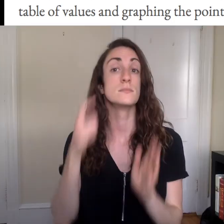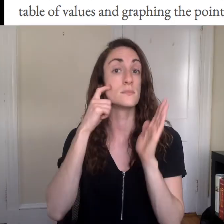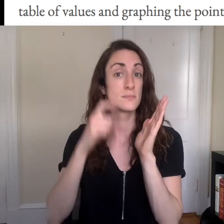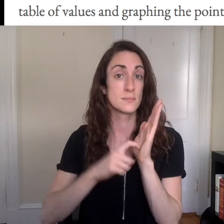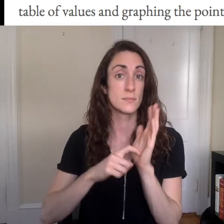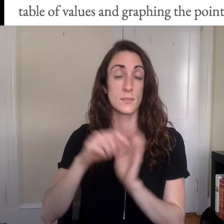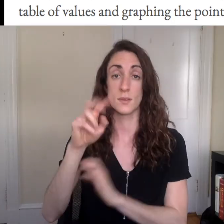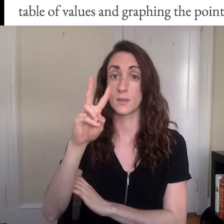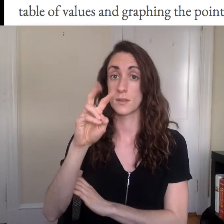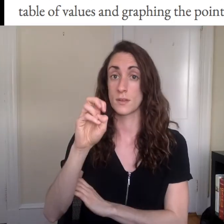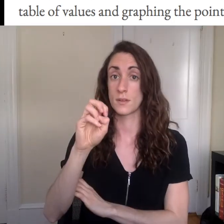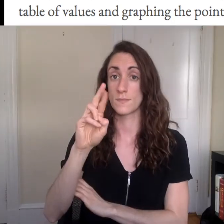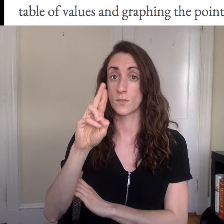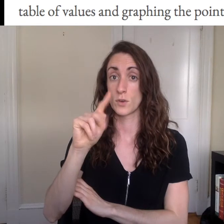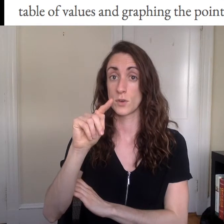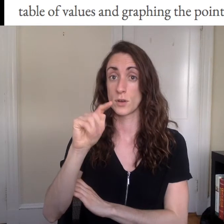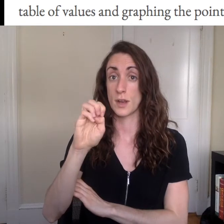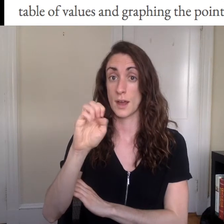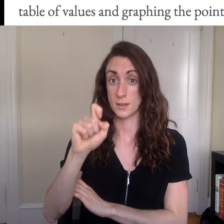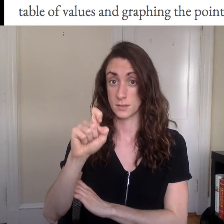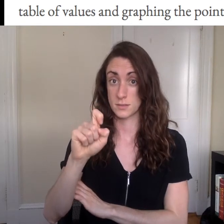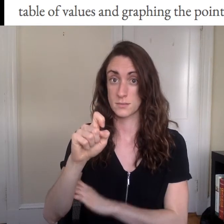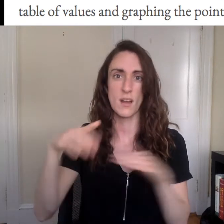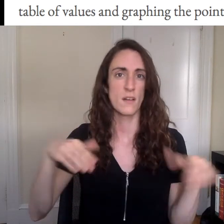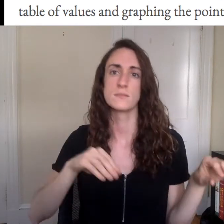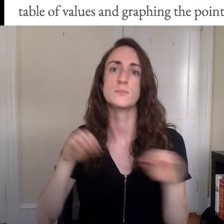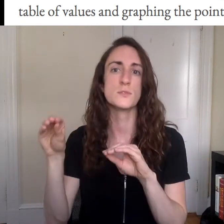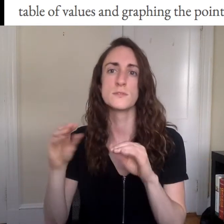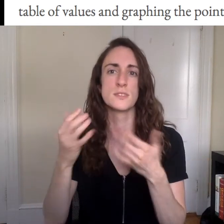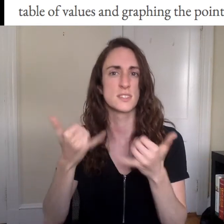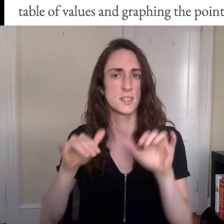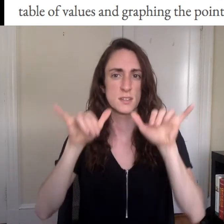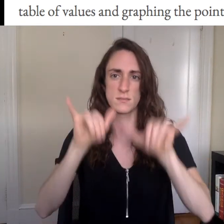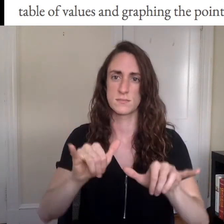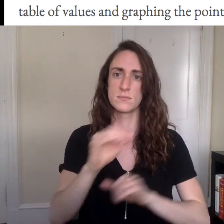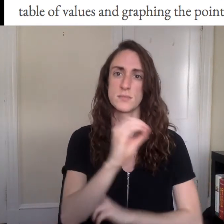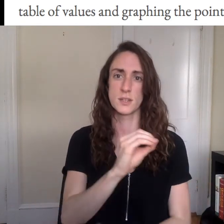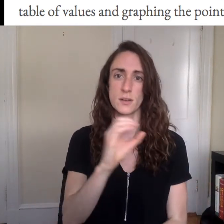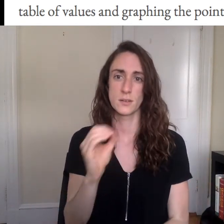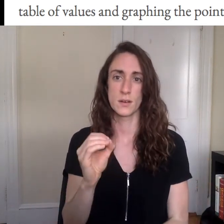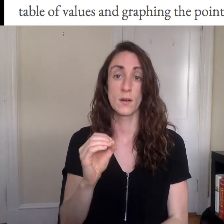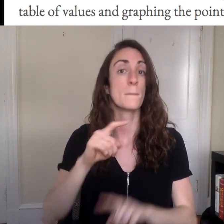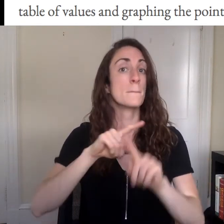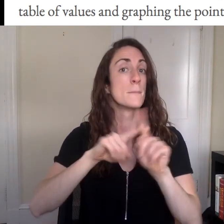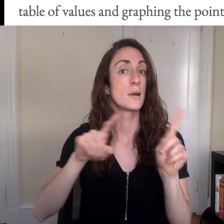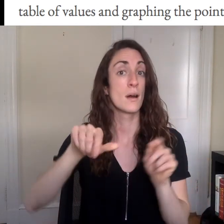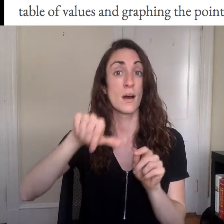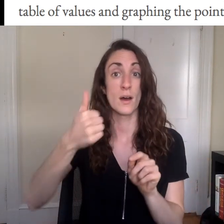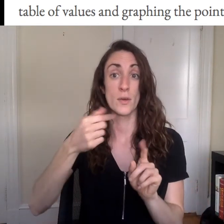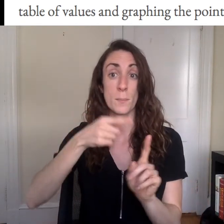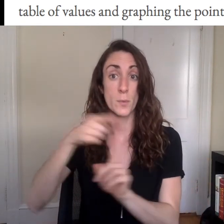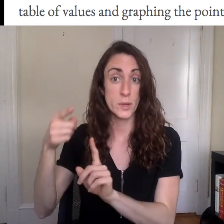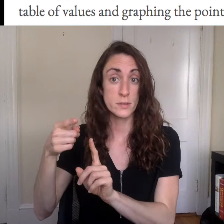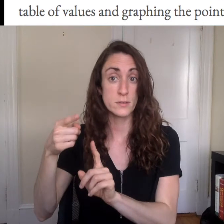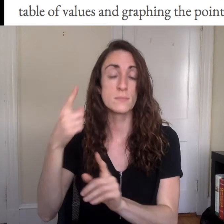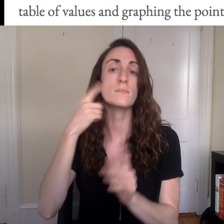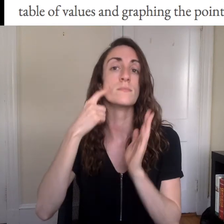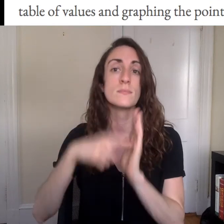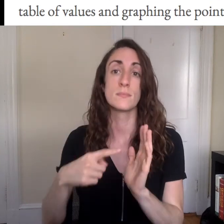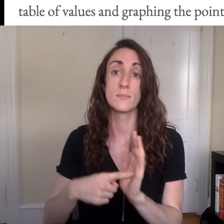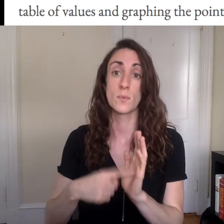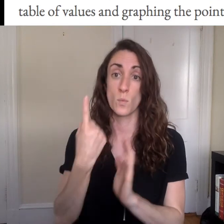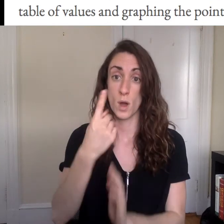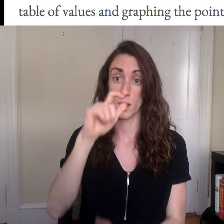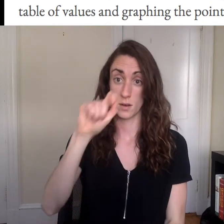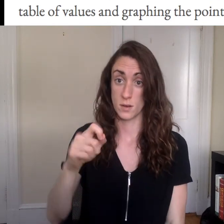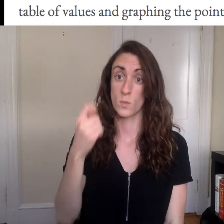So we've got our new points, and you notice when you graph these new points, the vertex has not moved. It's still at 0, 0. But the other